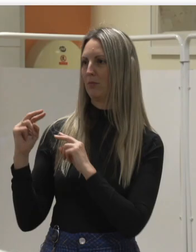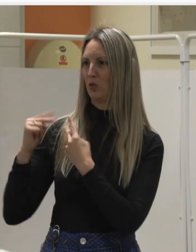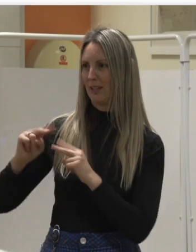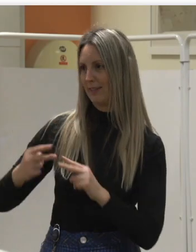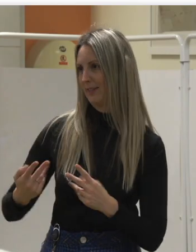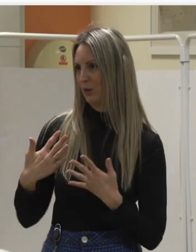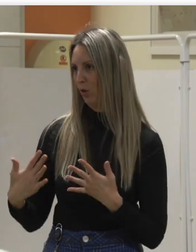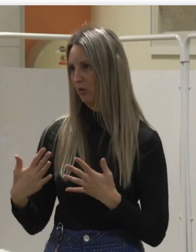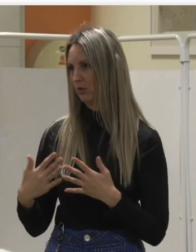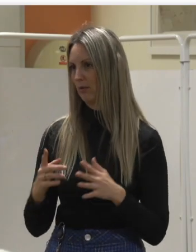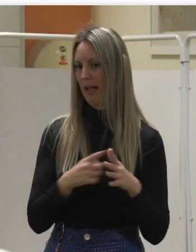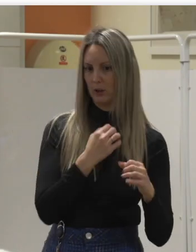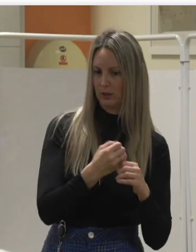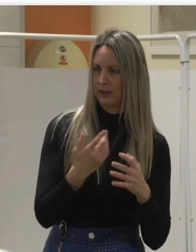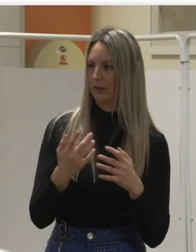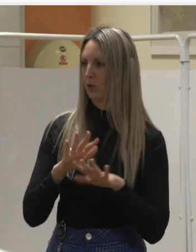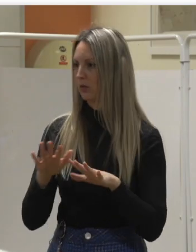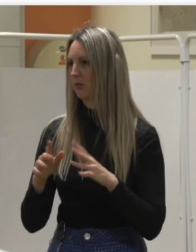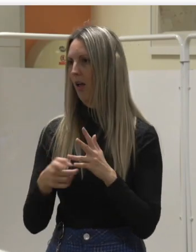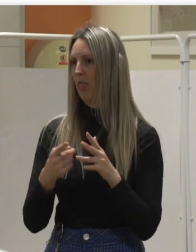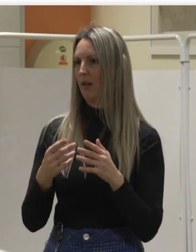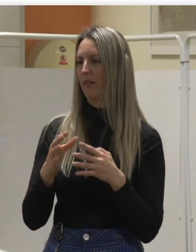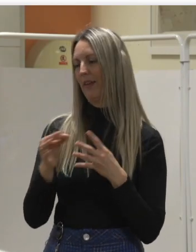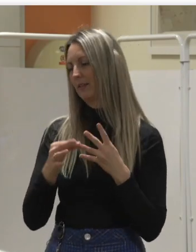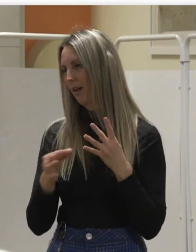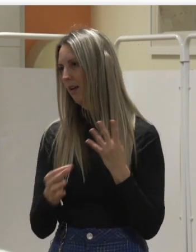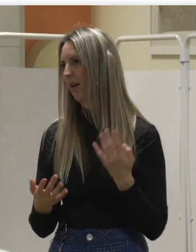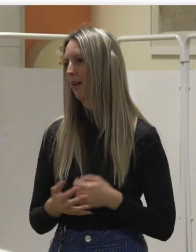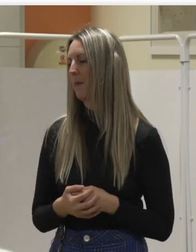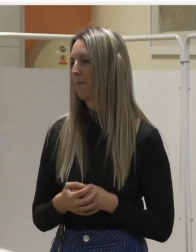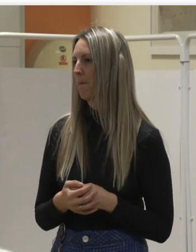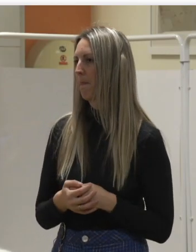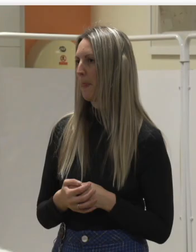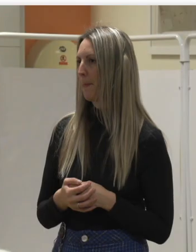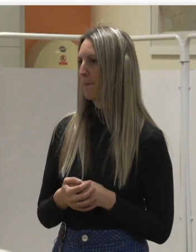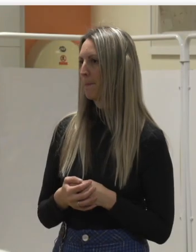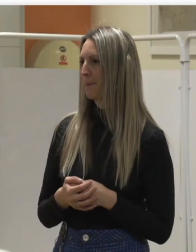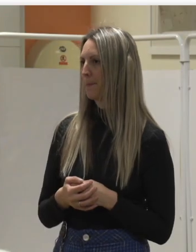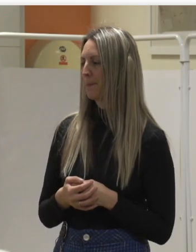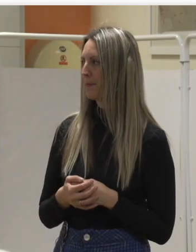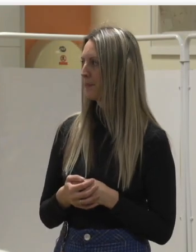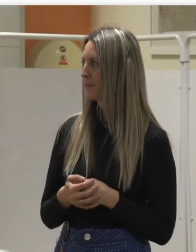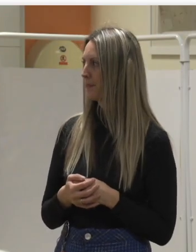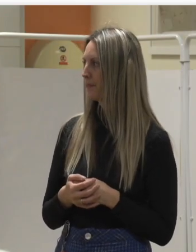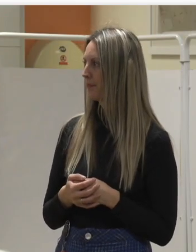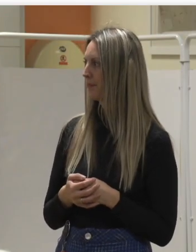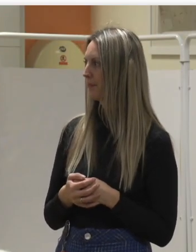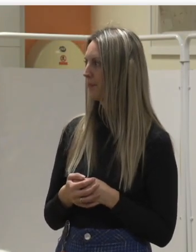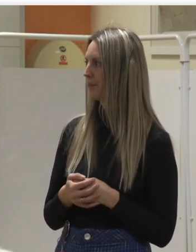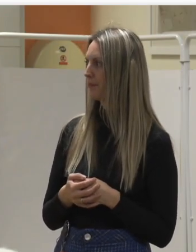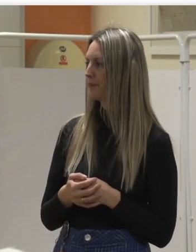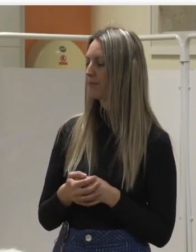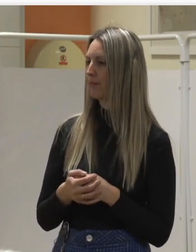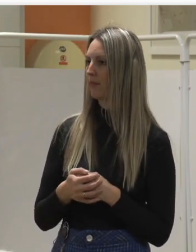develop the condition. What I didn't touch upon in genetics and fibromyalgia is that there is very tangible evidence to